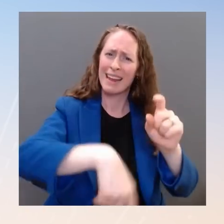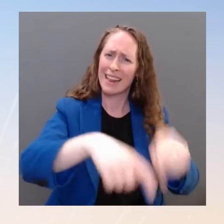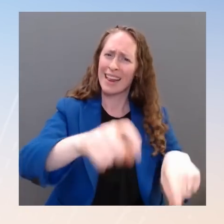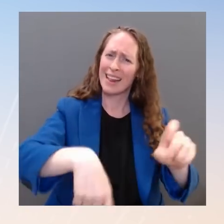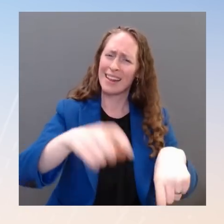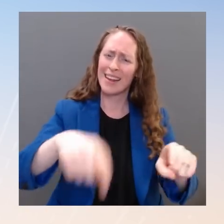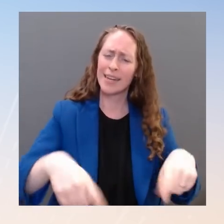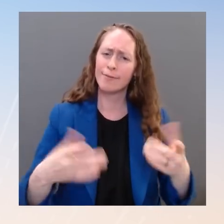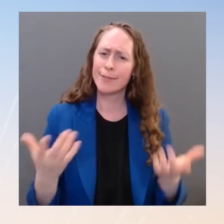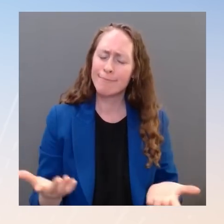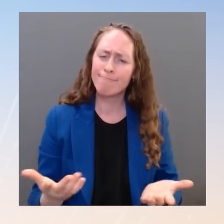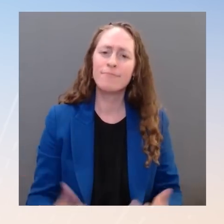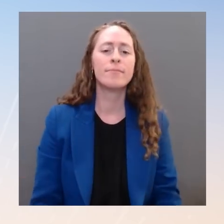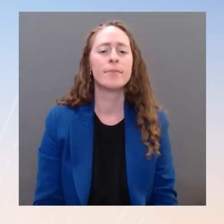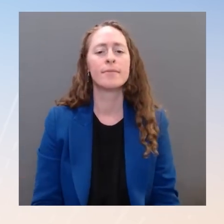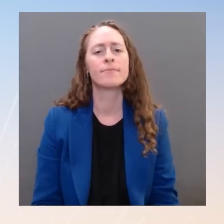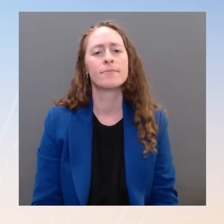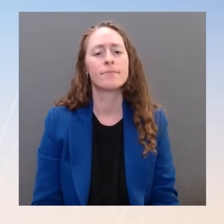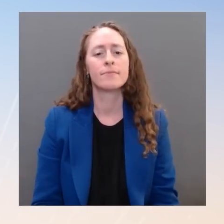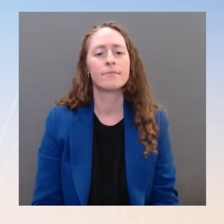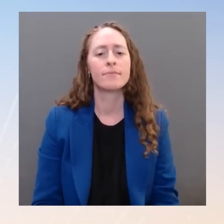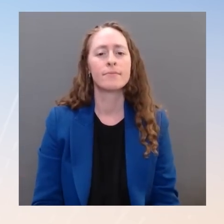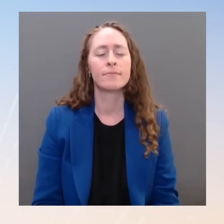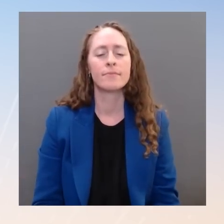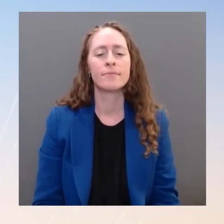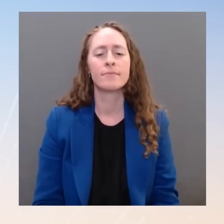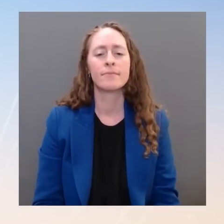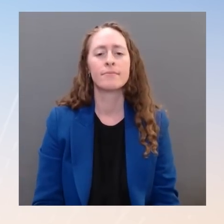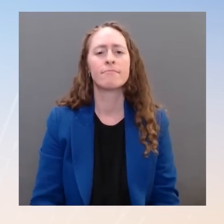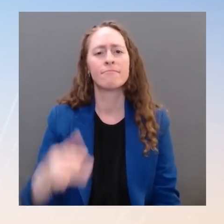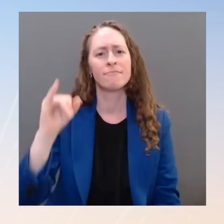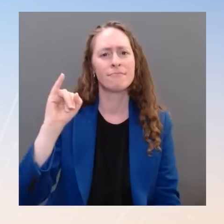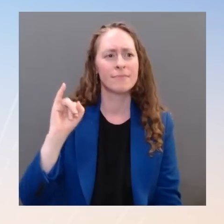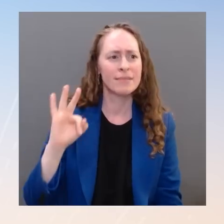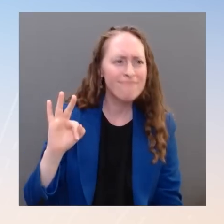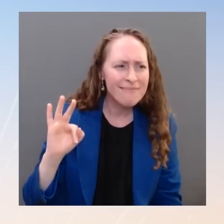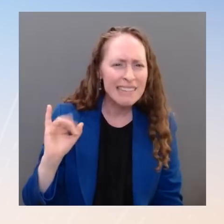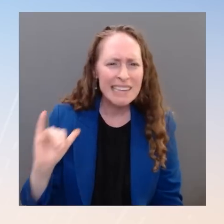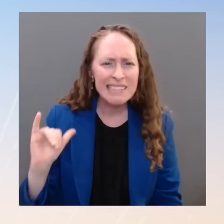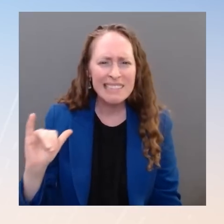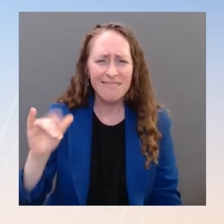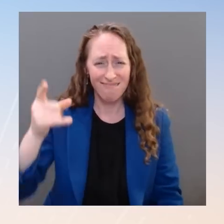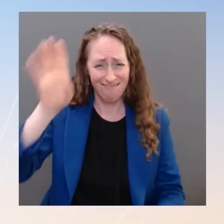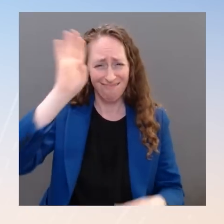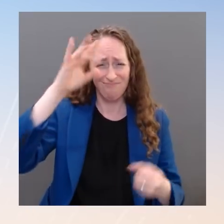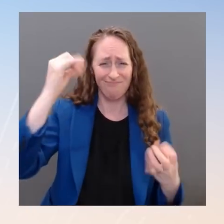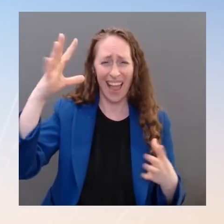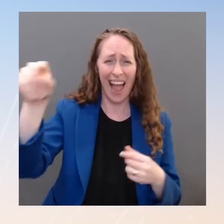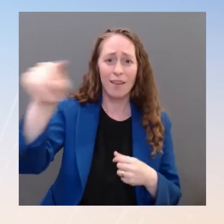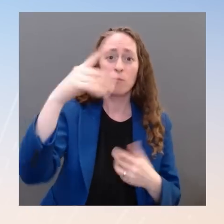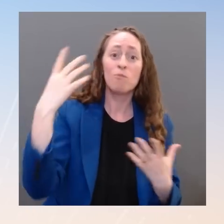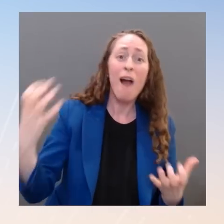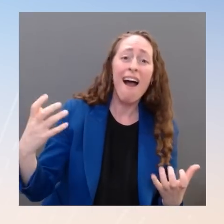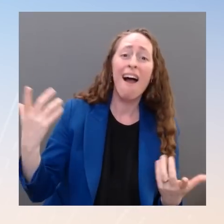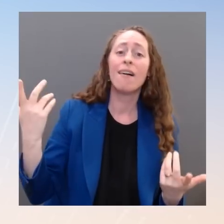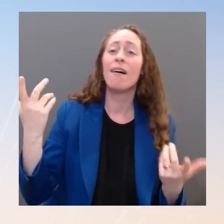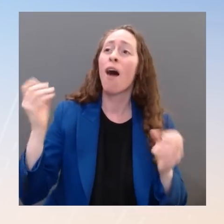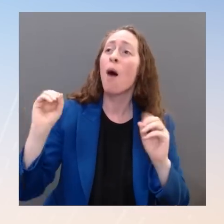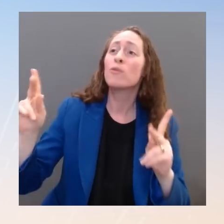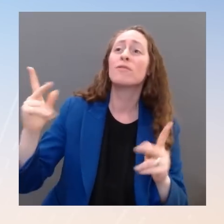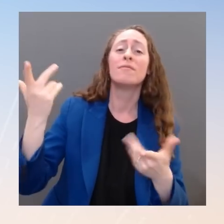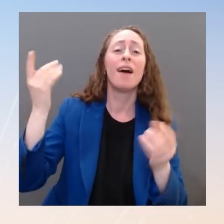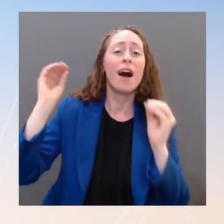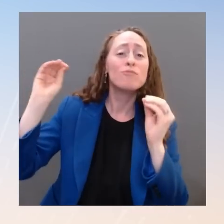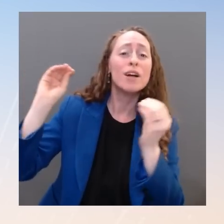of getting people relief who have taken steps to further their education and maybe take steps to advance their family circumstances. Go